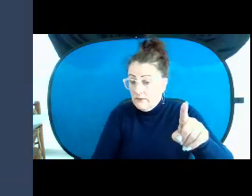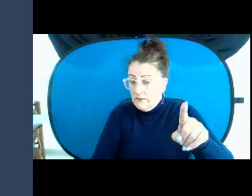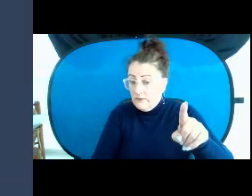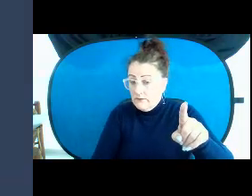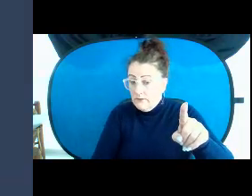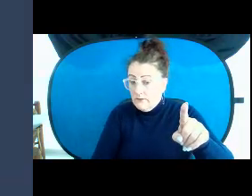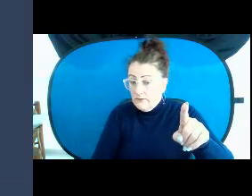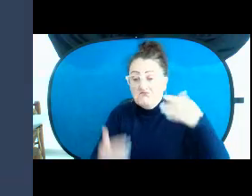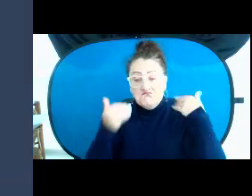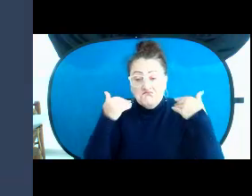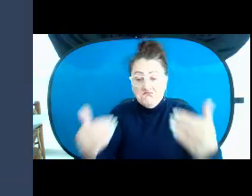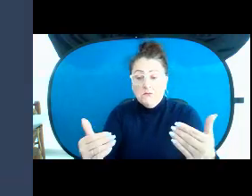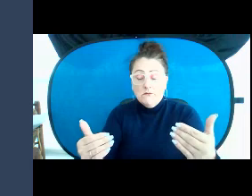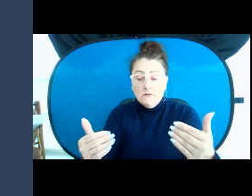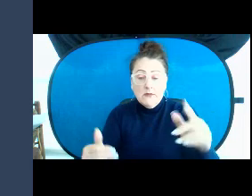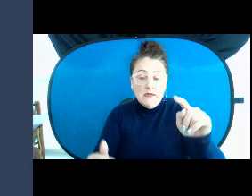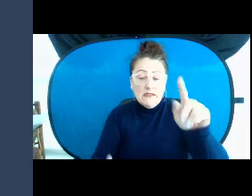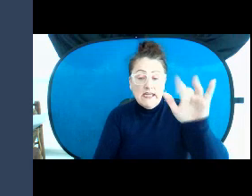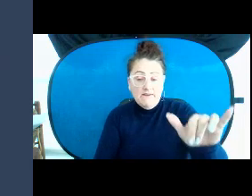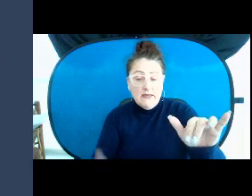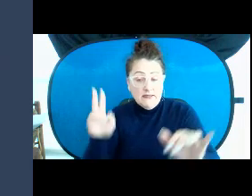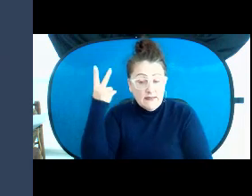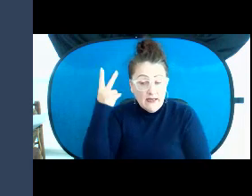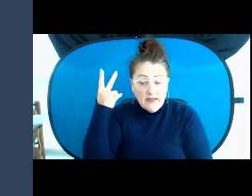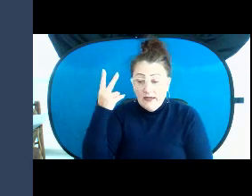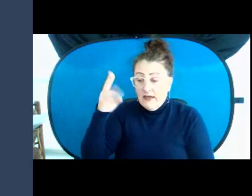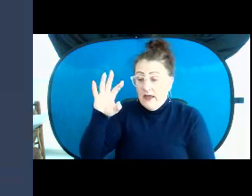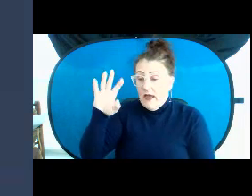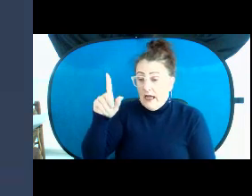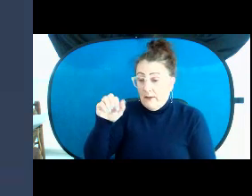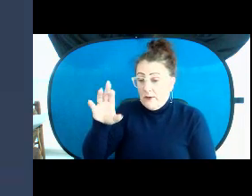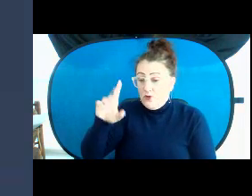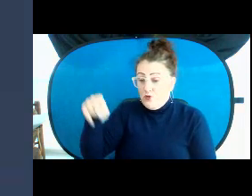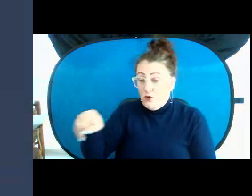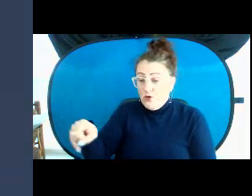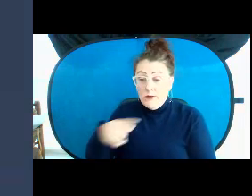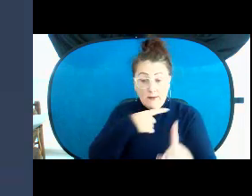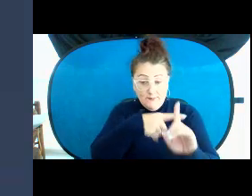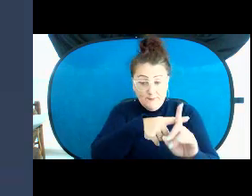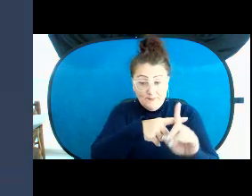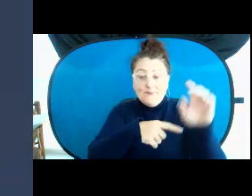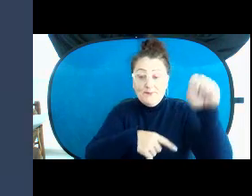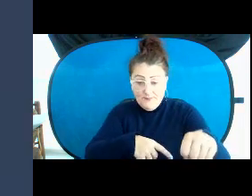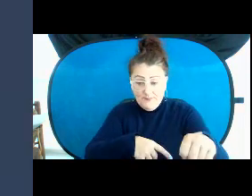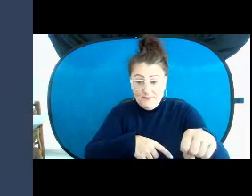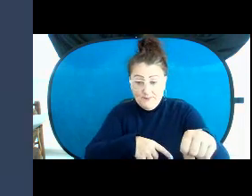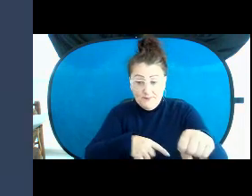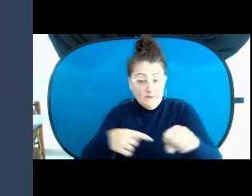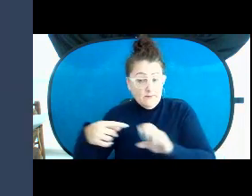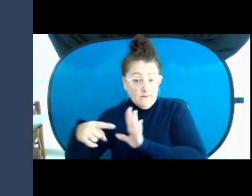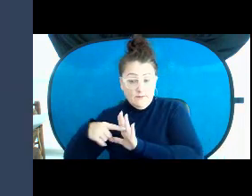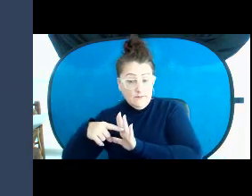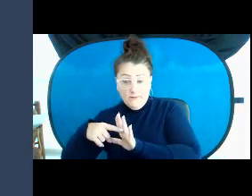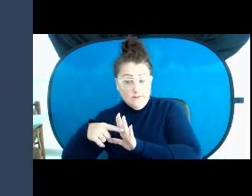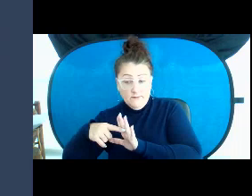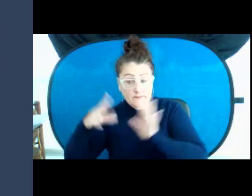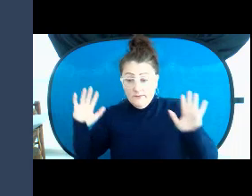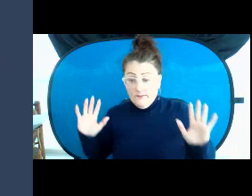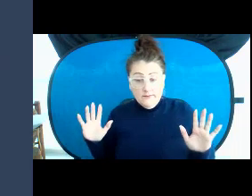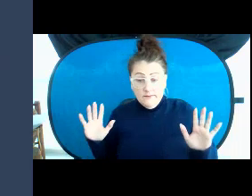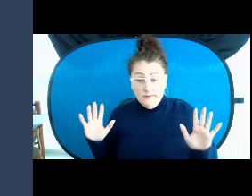So moved by Tiffany, seconded by Commissioner Cruz. All those in favor? Aye. Opposed?